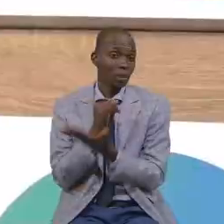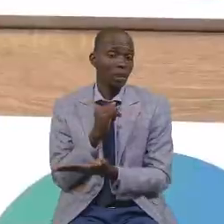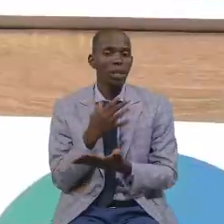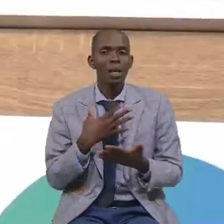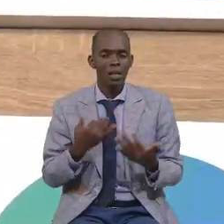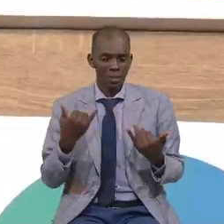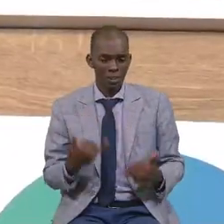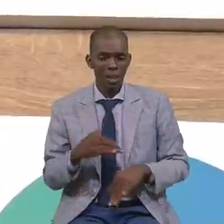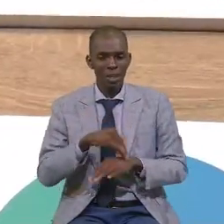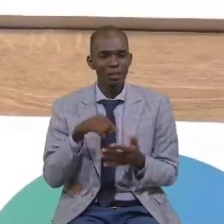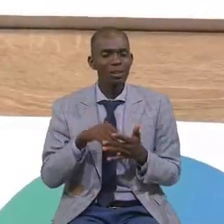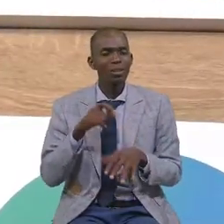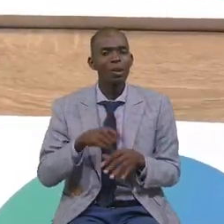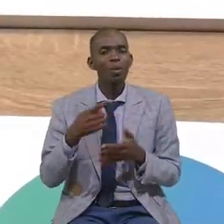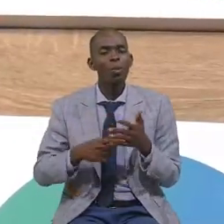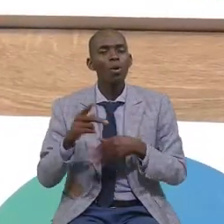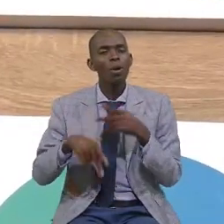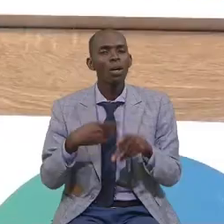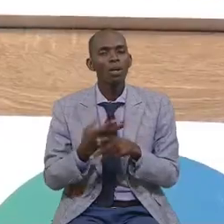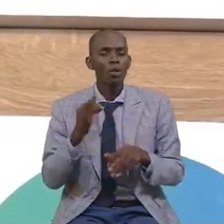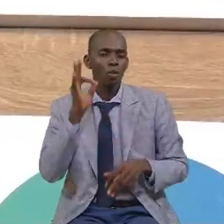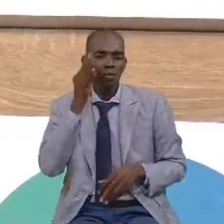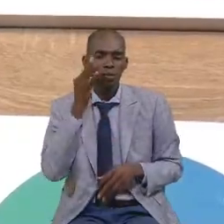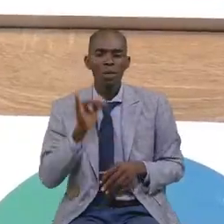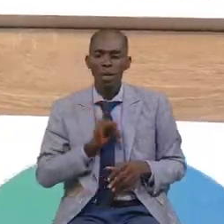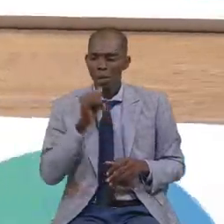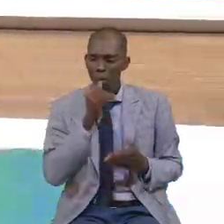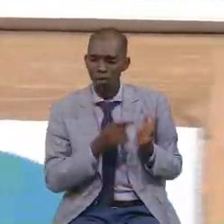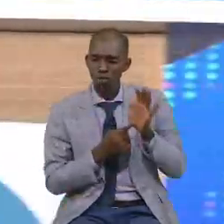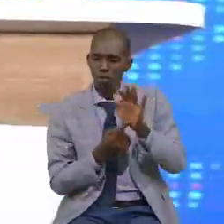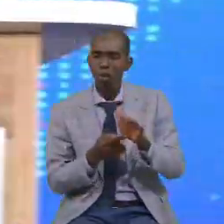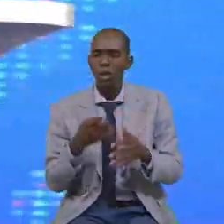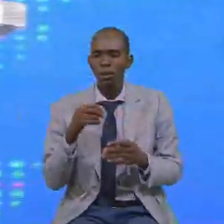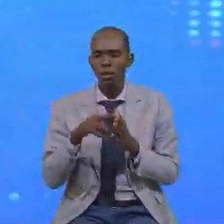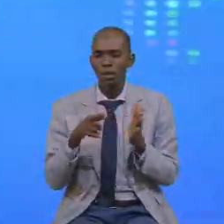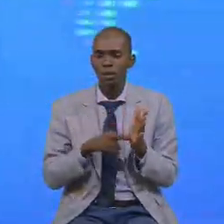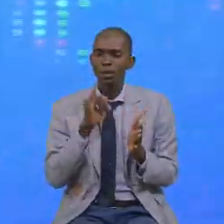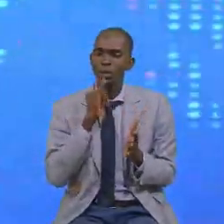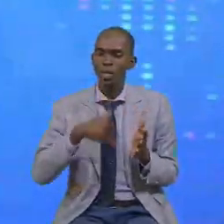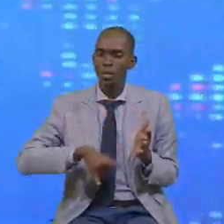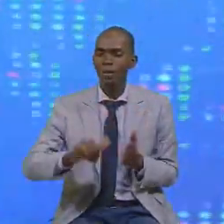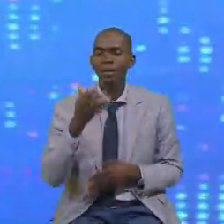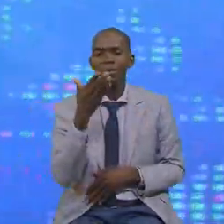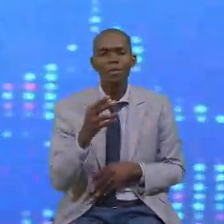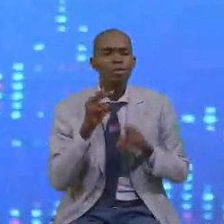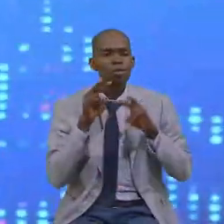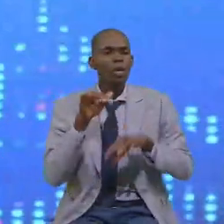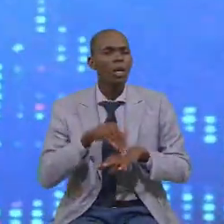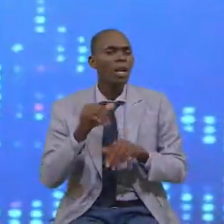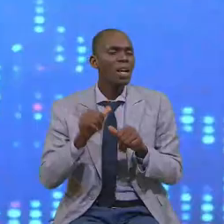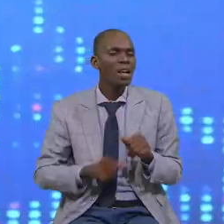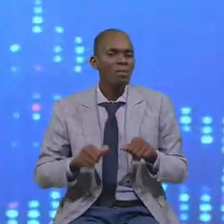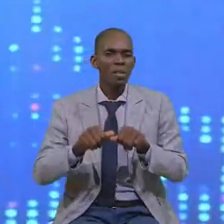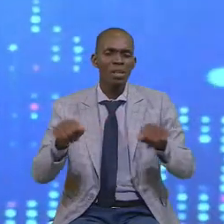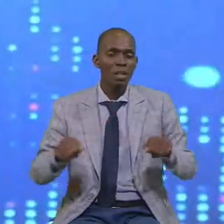of fruit am I bringing forth? And the record is still there. Look at every area of your life, every part of your life, and